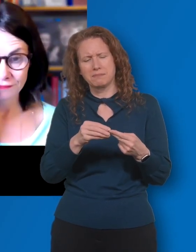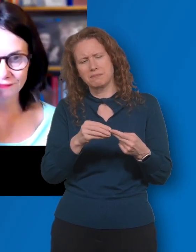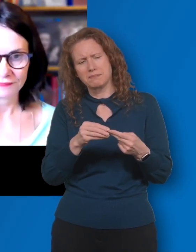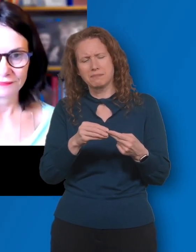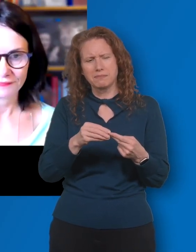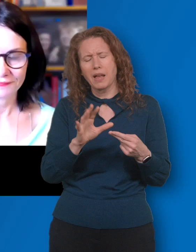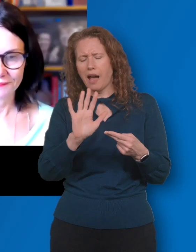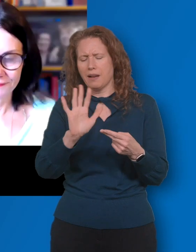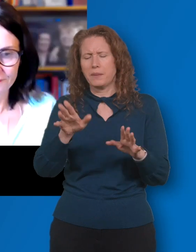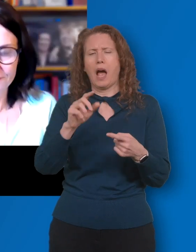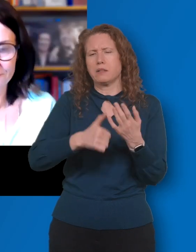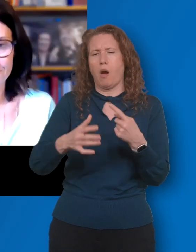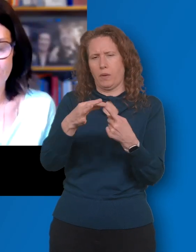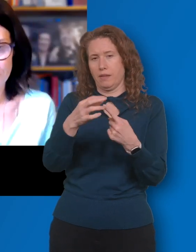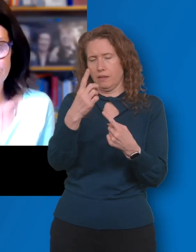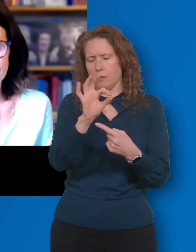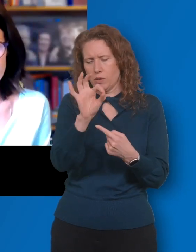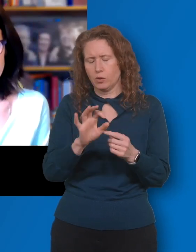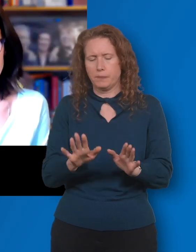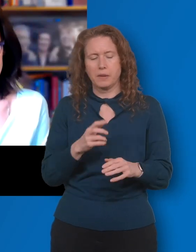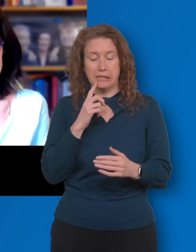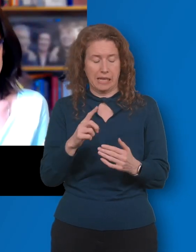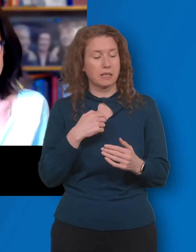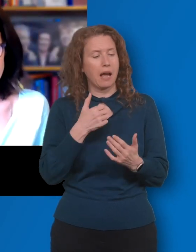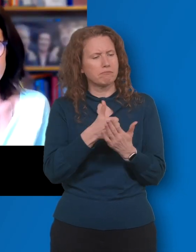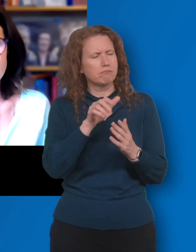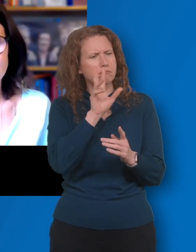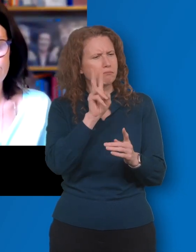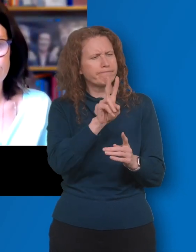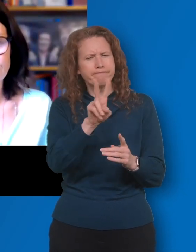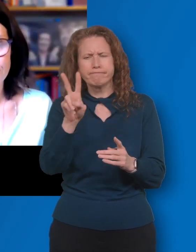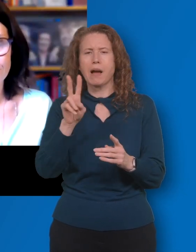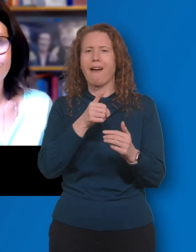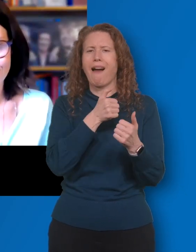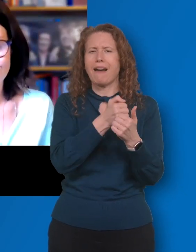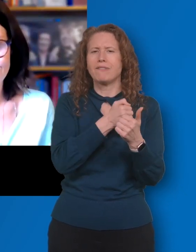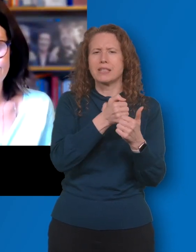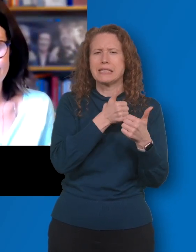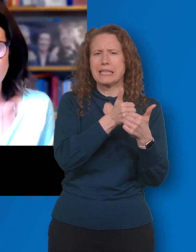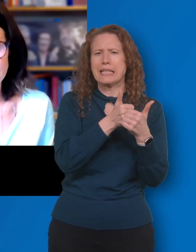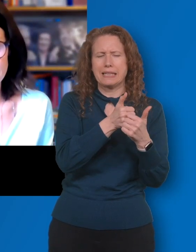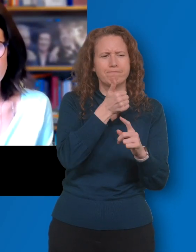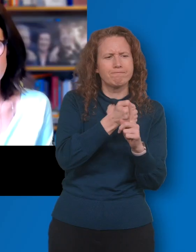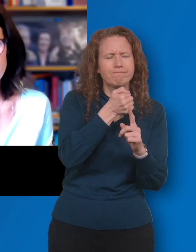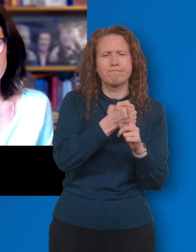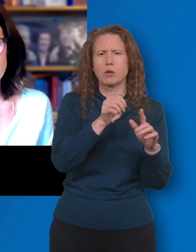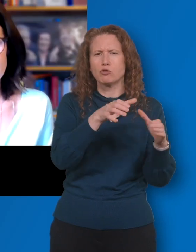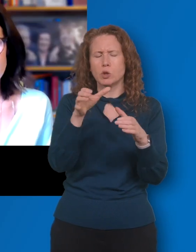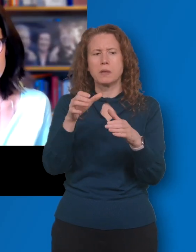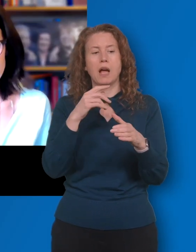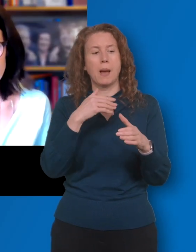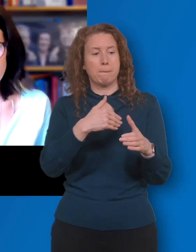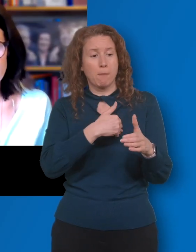Anyway, I'll start with, I've often noticed from advocacy groups, moral, ethical arguments are advanced for